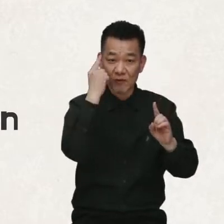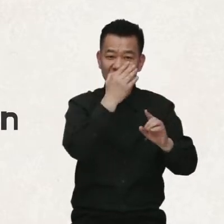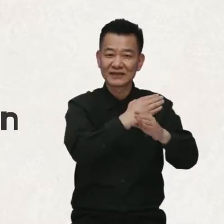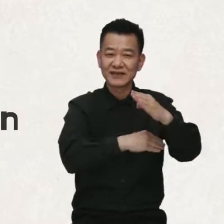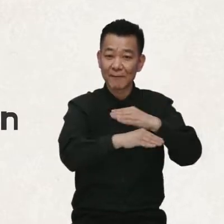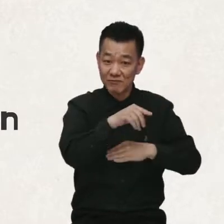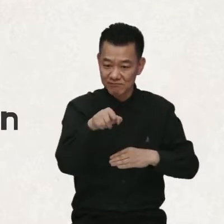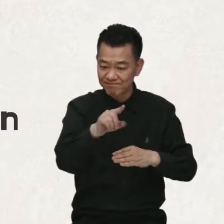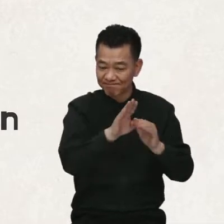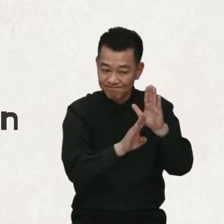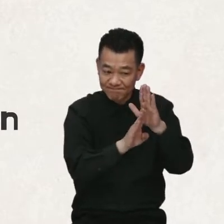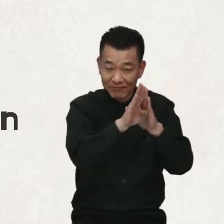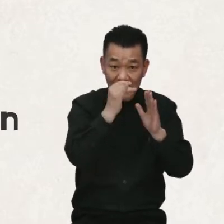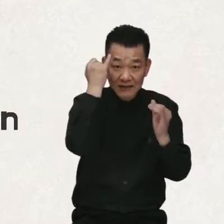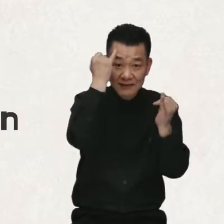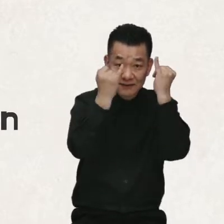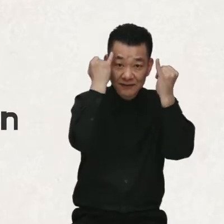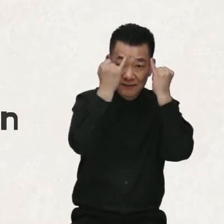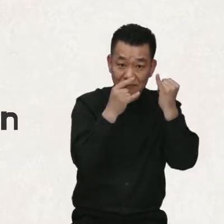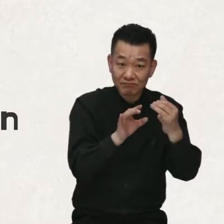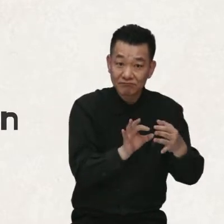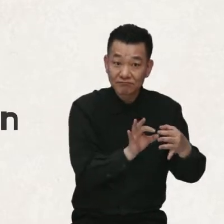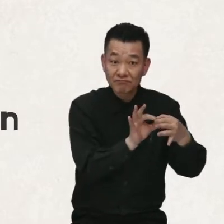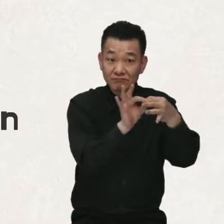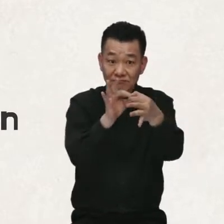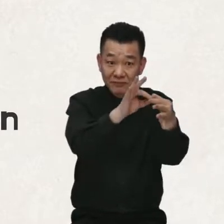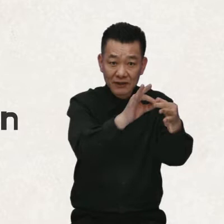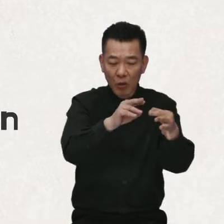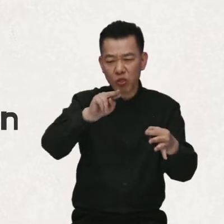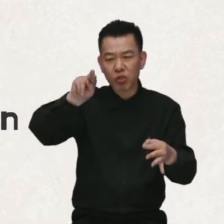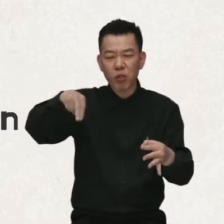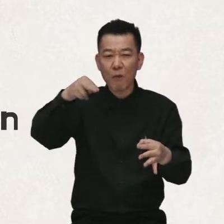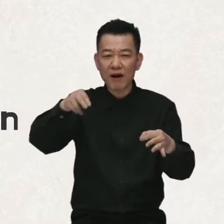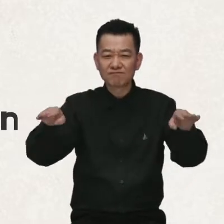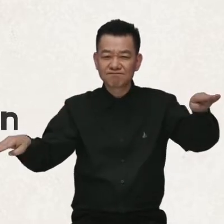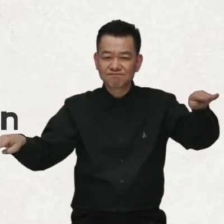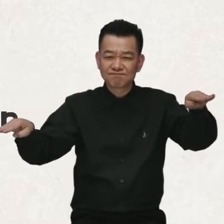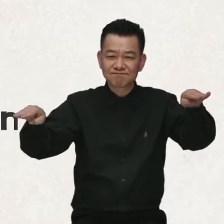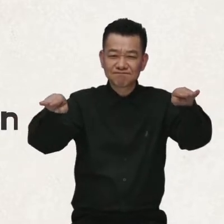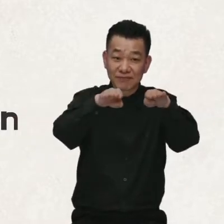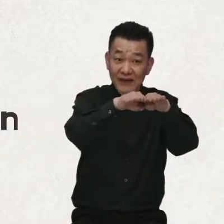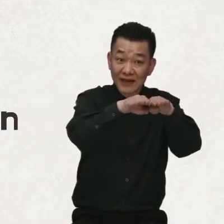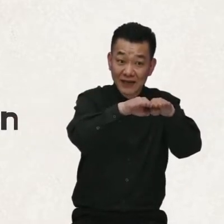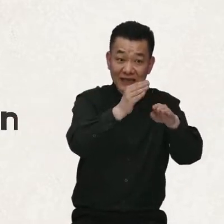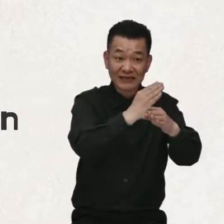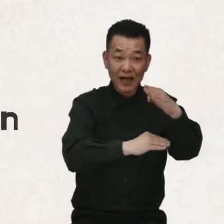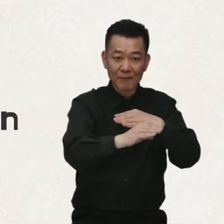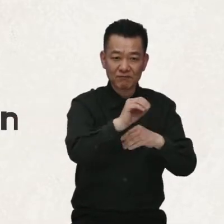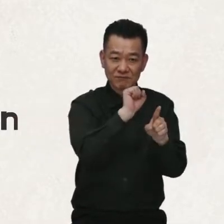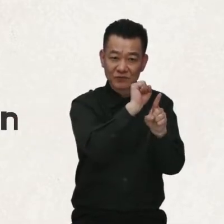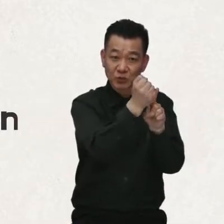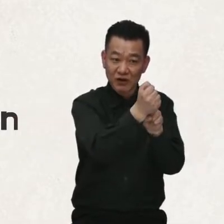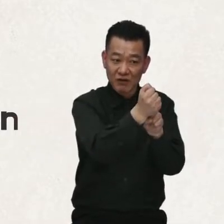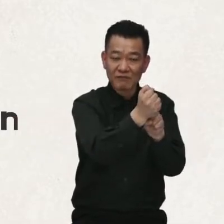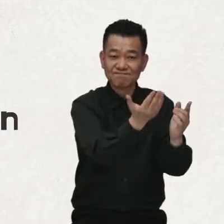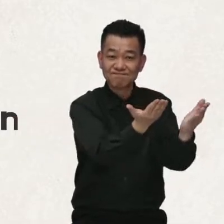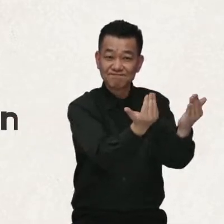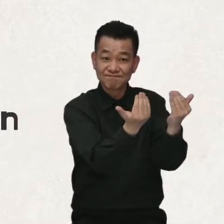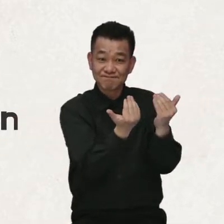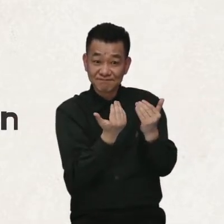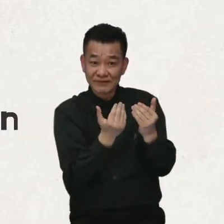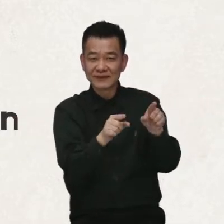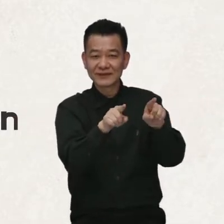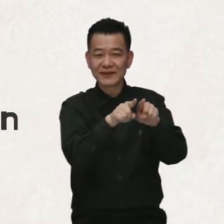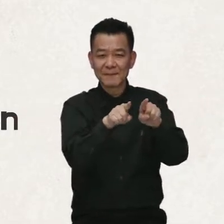participation between persons with and without disabilities through inclusive education, by developing various potential of persons